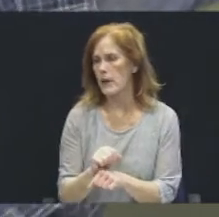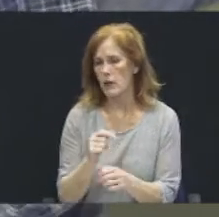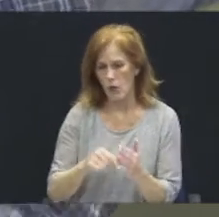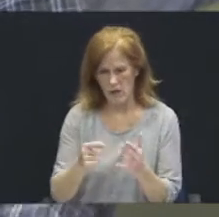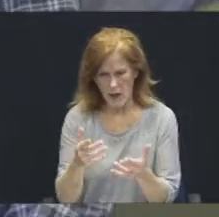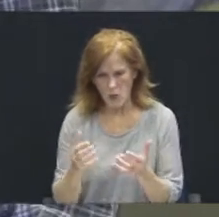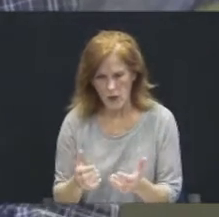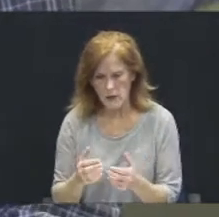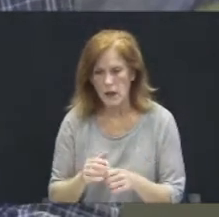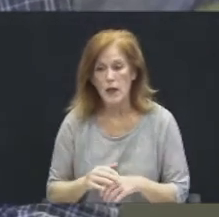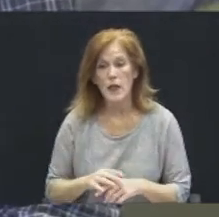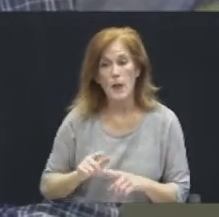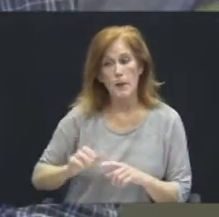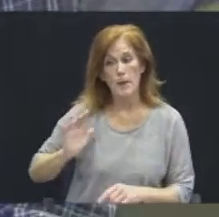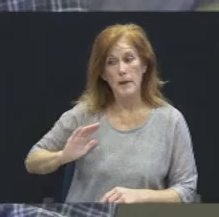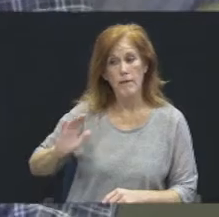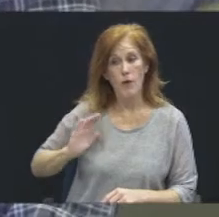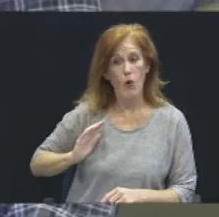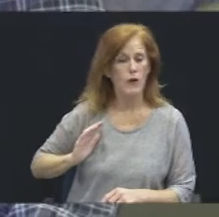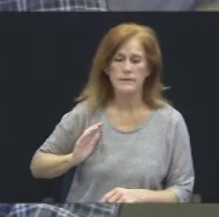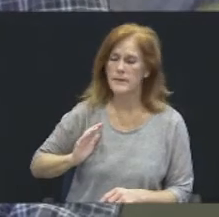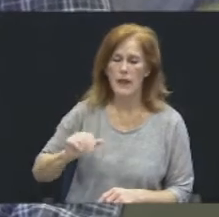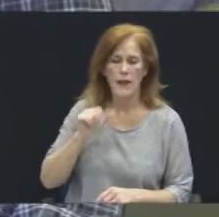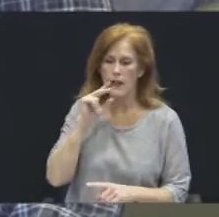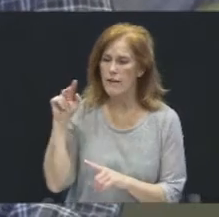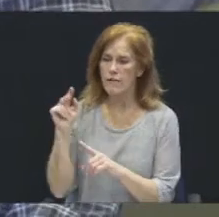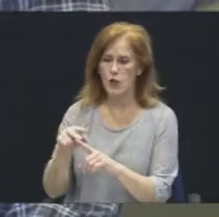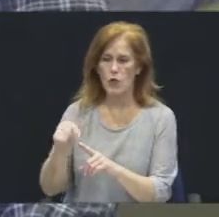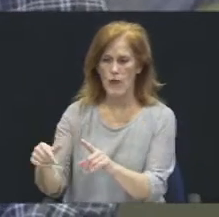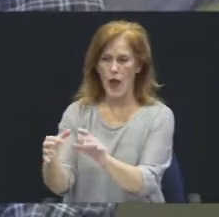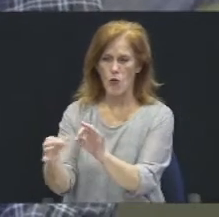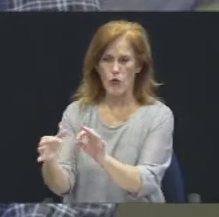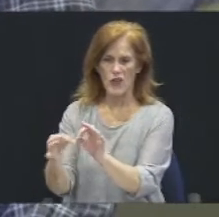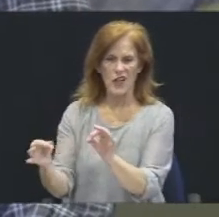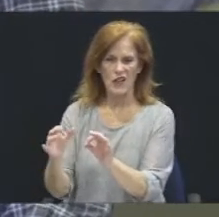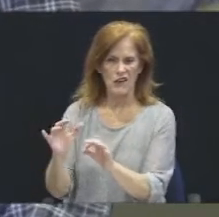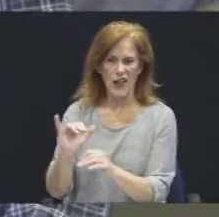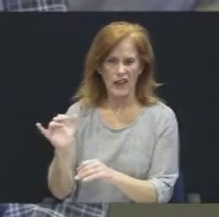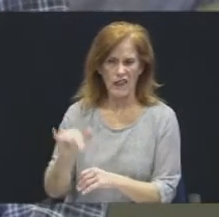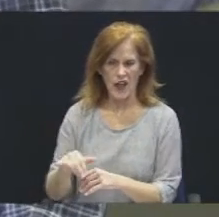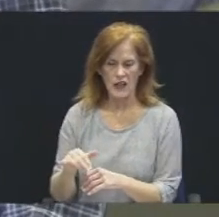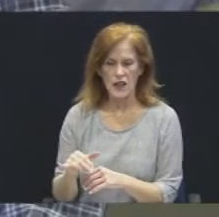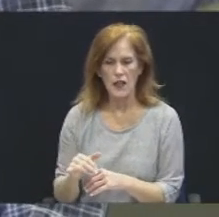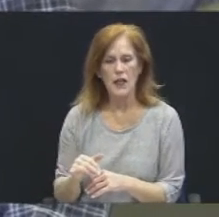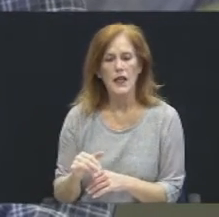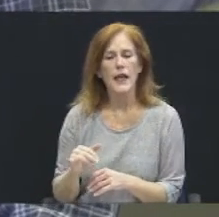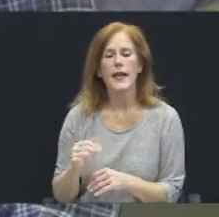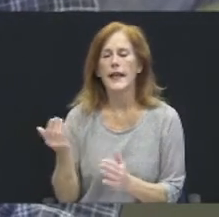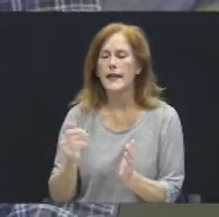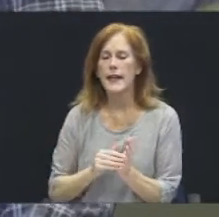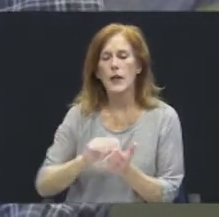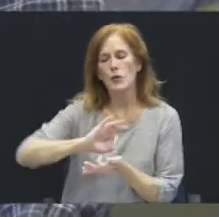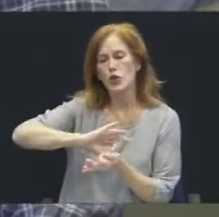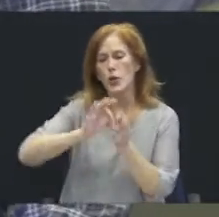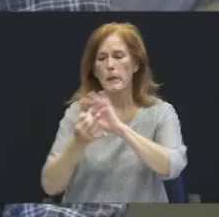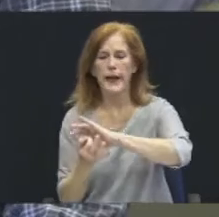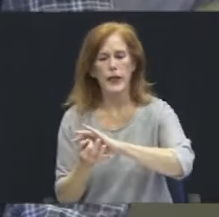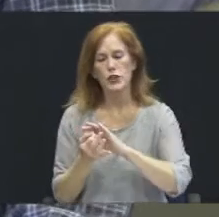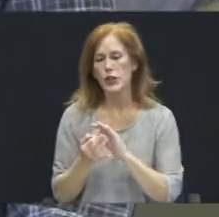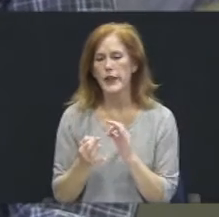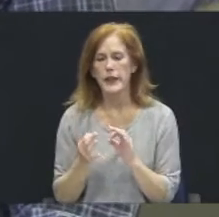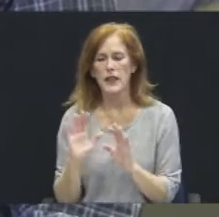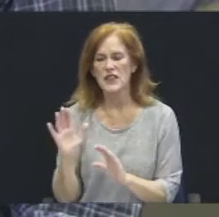That traditionally wasn't how it was looked at. And it was merely an interpretation of what the